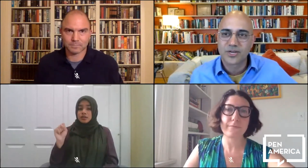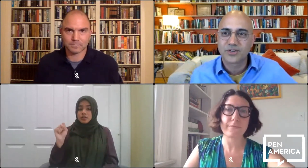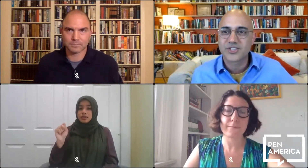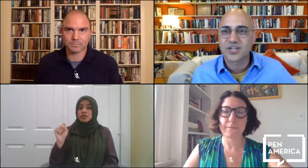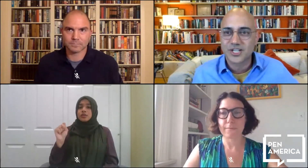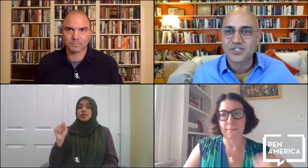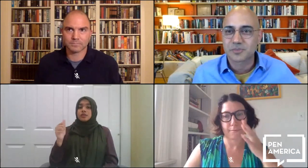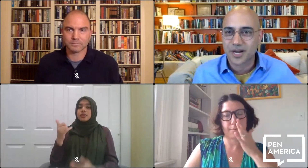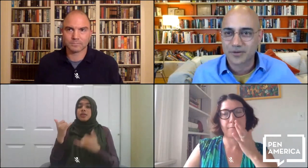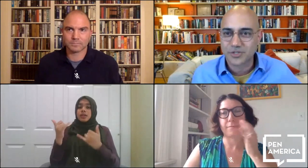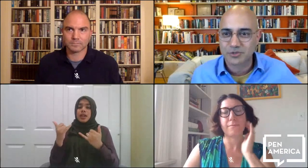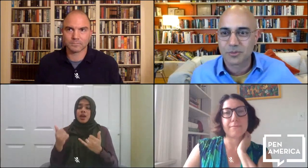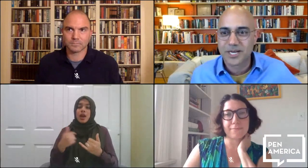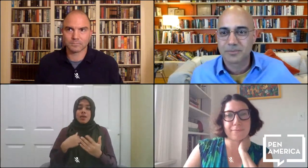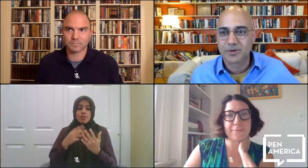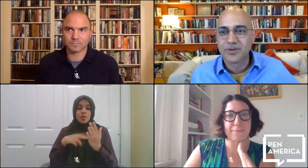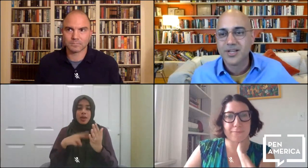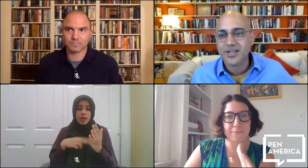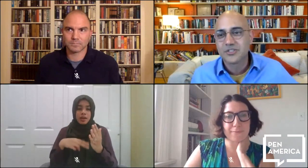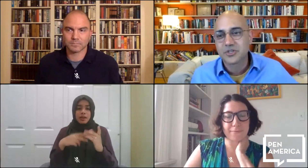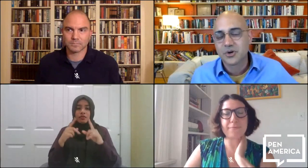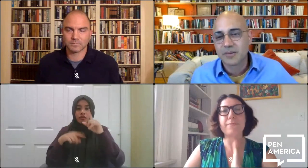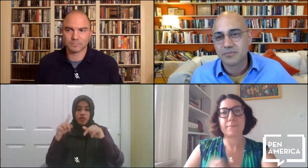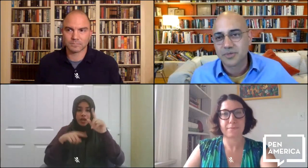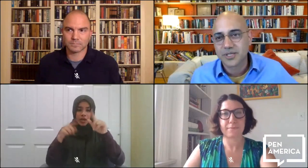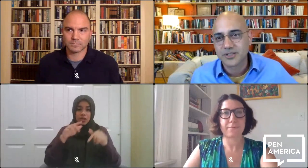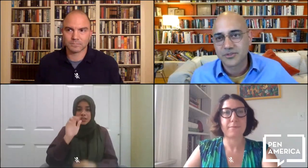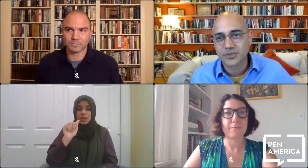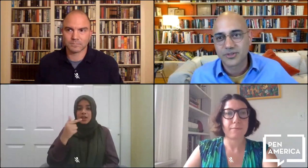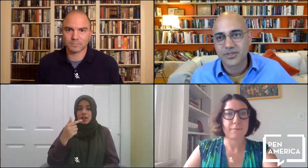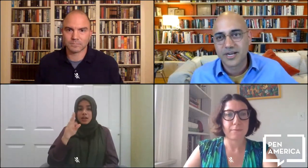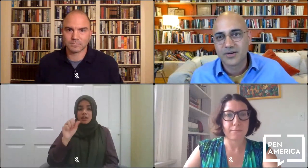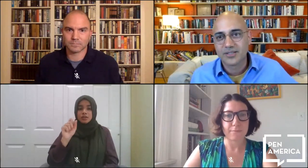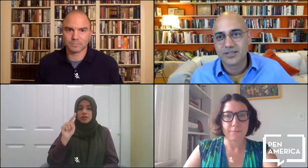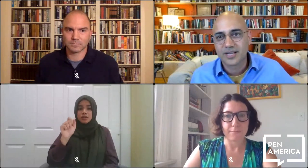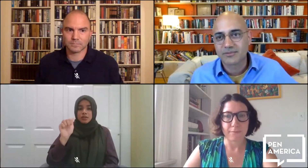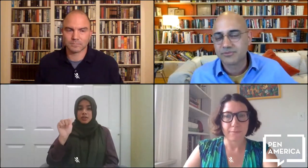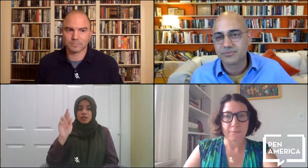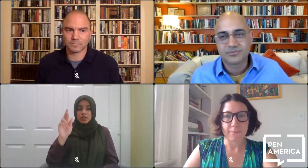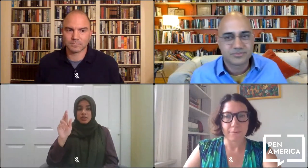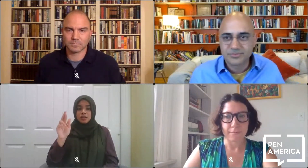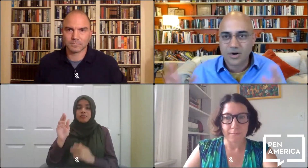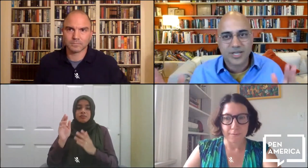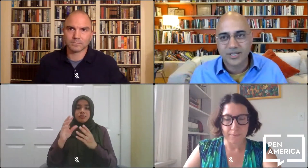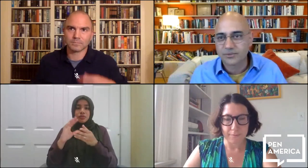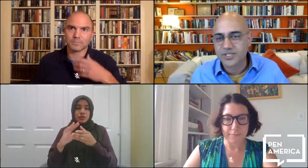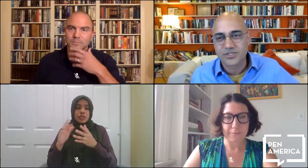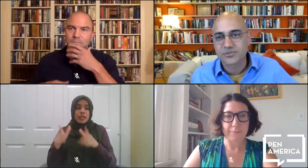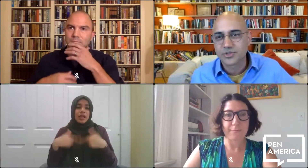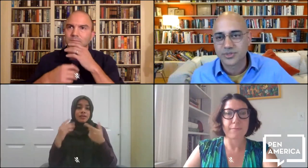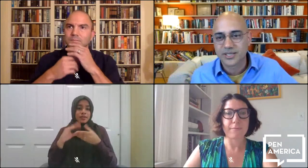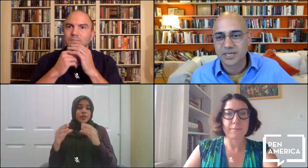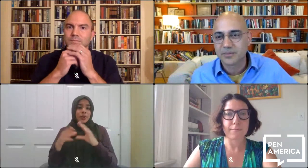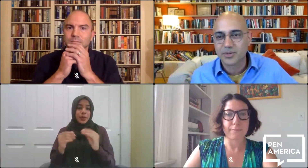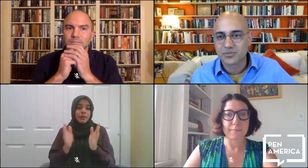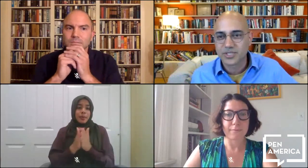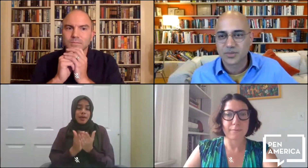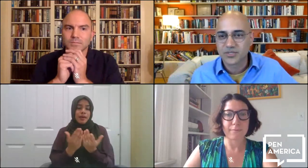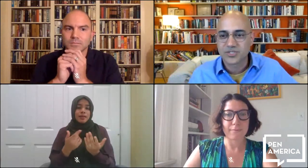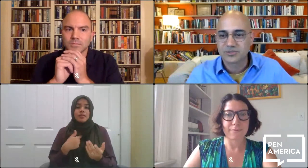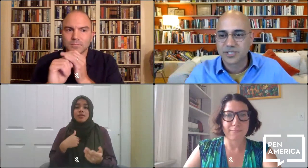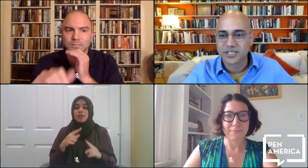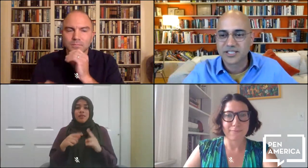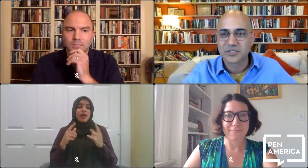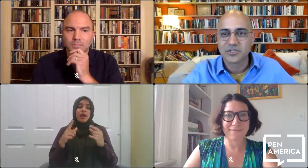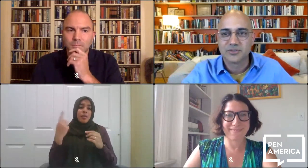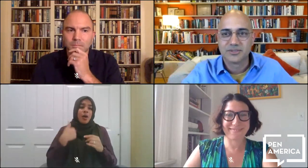through various Augustus biographies, the Roman emperor. So I'm reading the third now, and I have arcane reasons for doing that, but I'm always reading weird